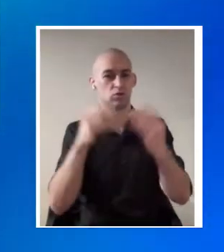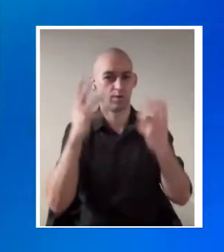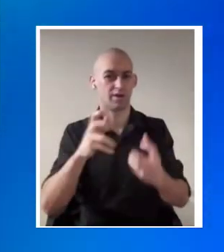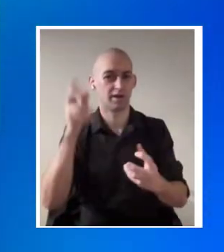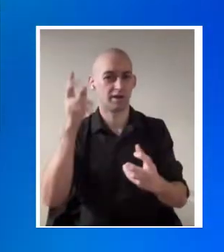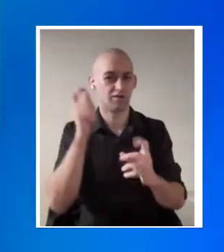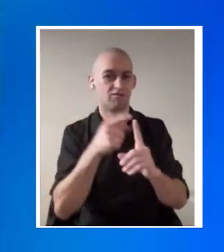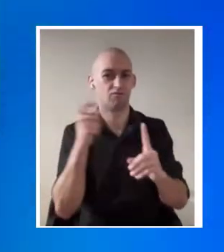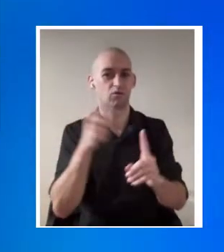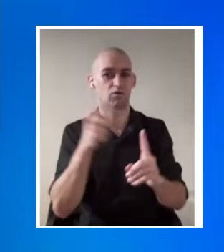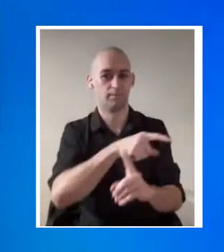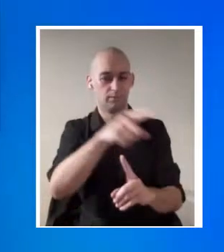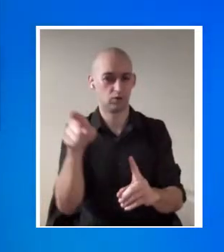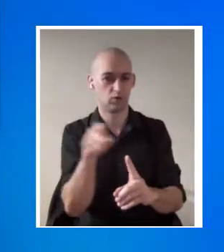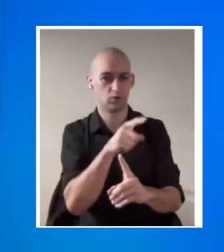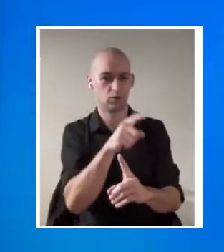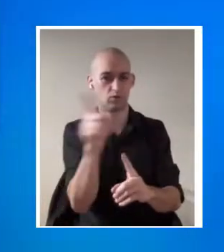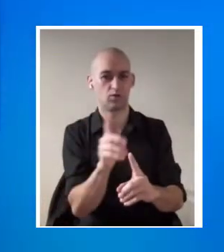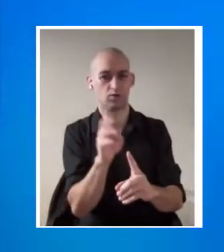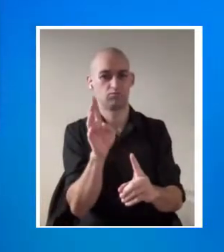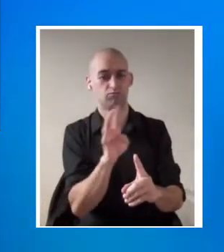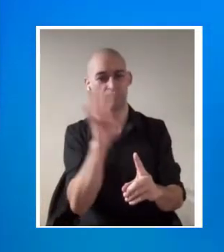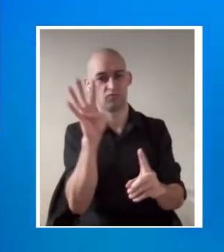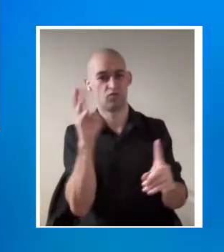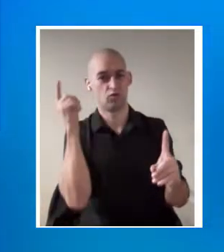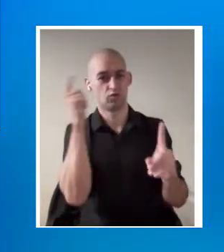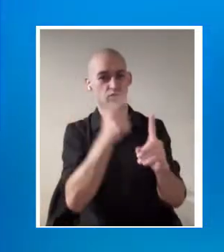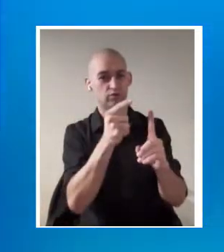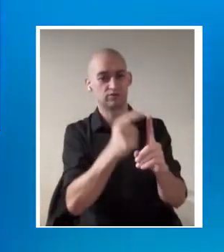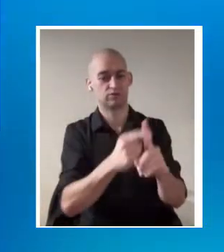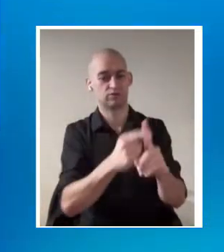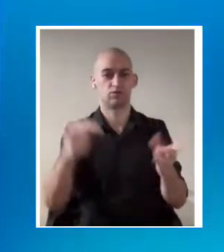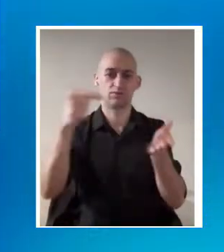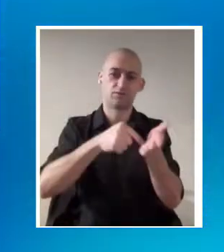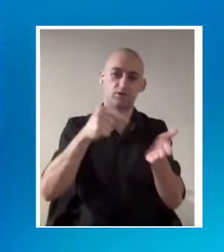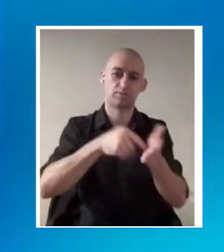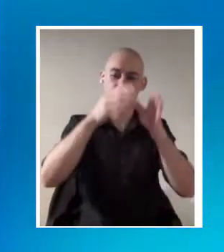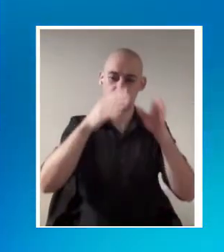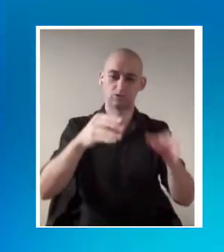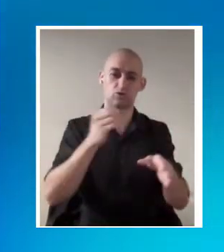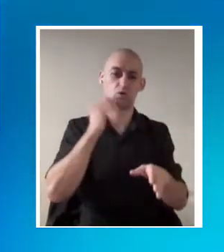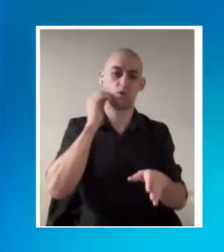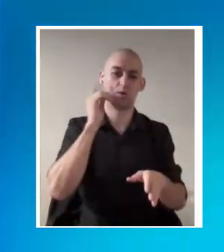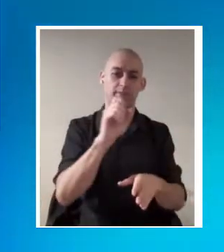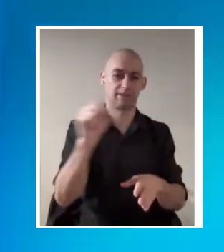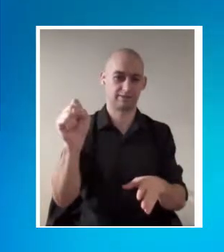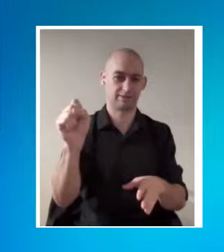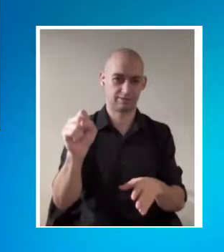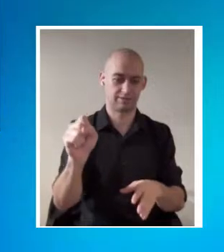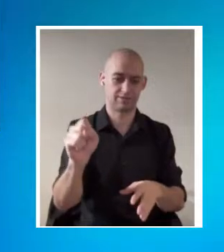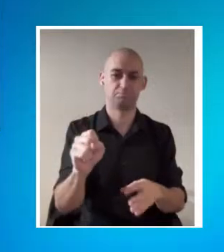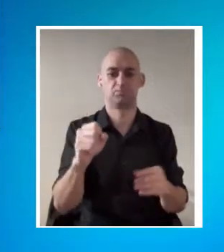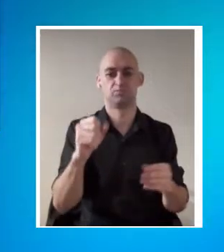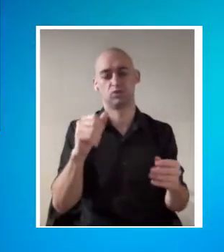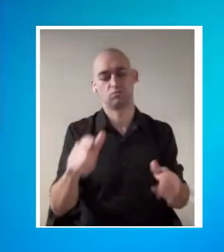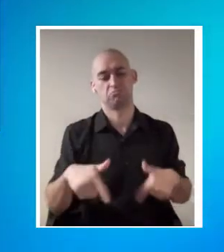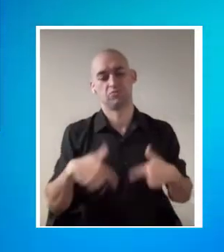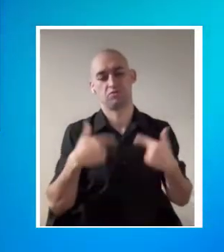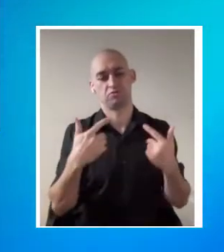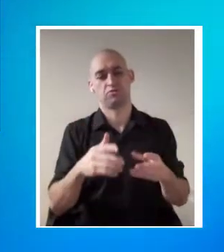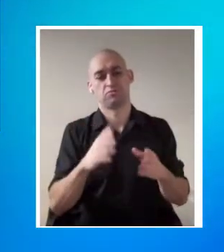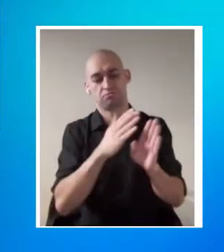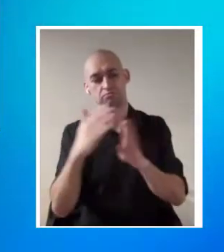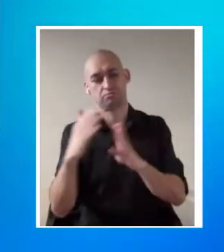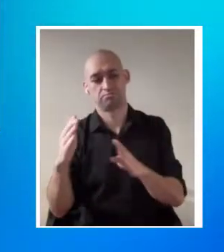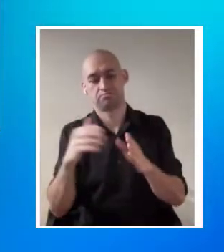our 4 goals: affordable housing, homelessness, inclusive local community, and resilient